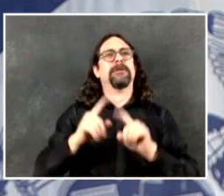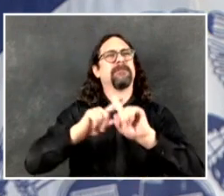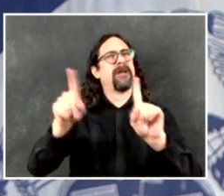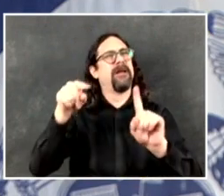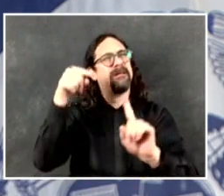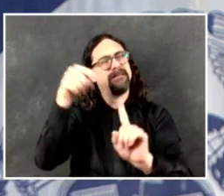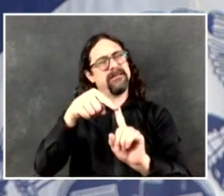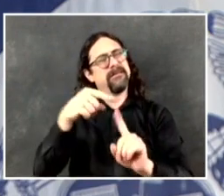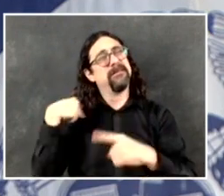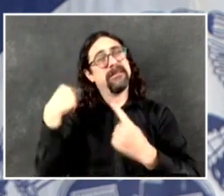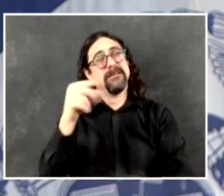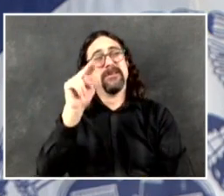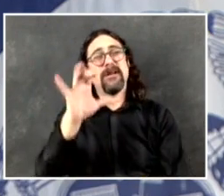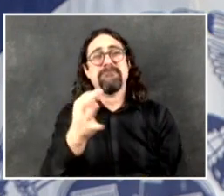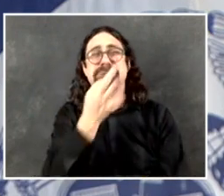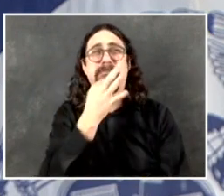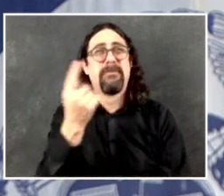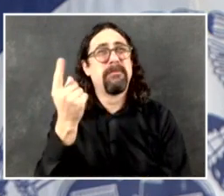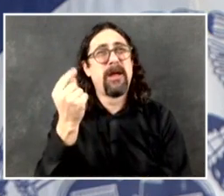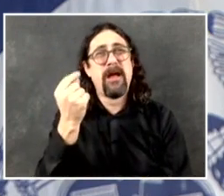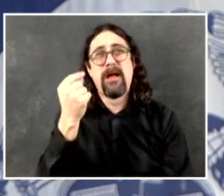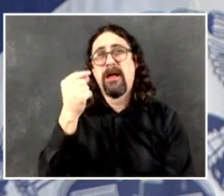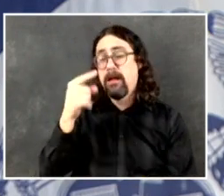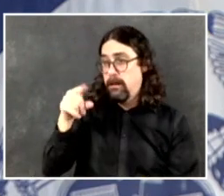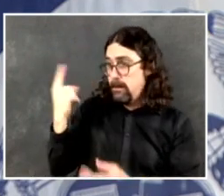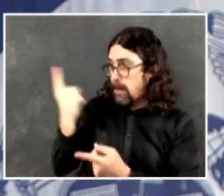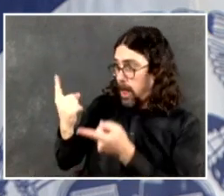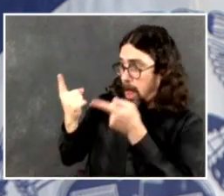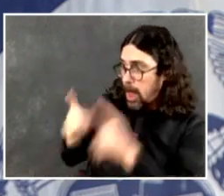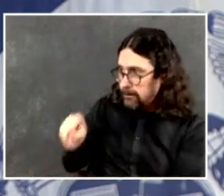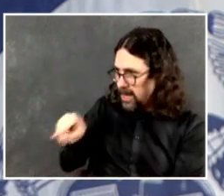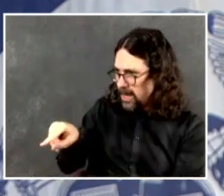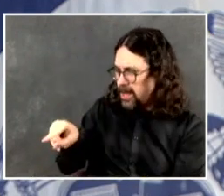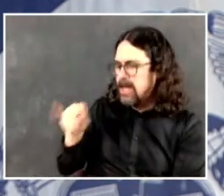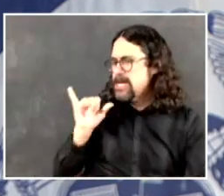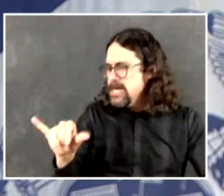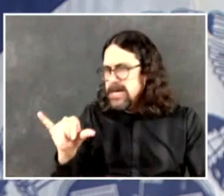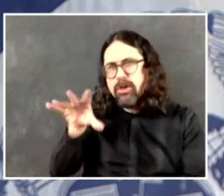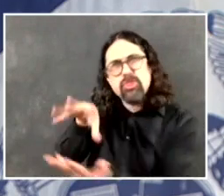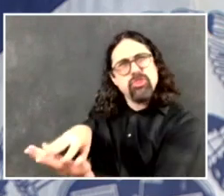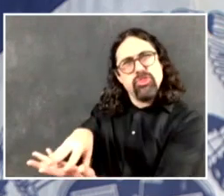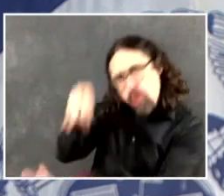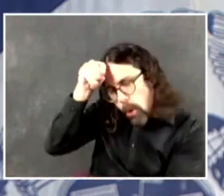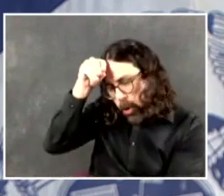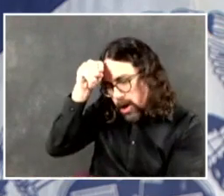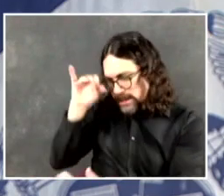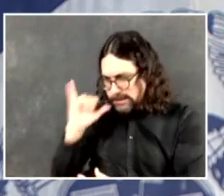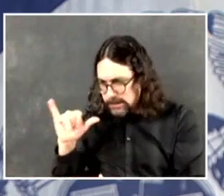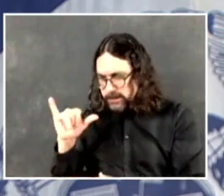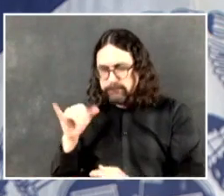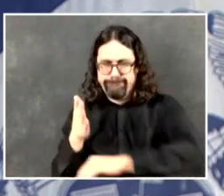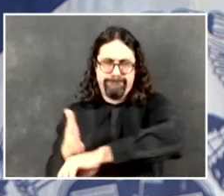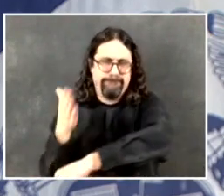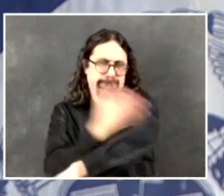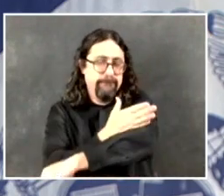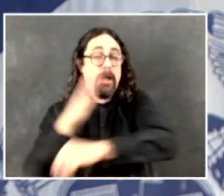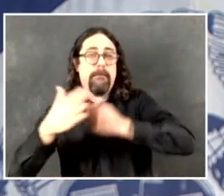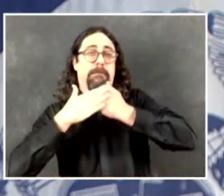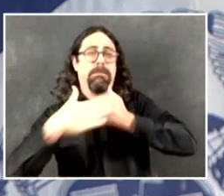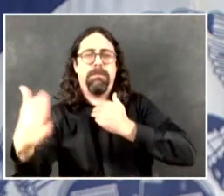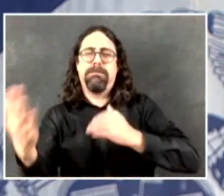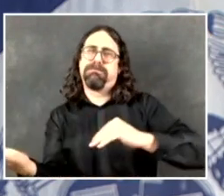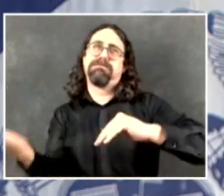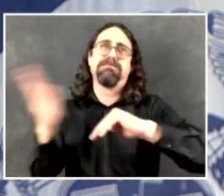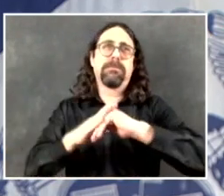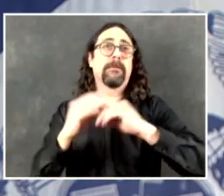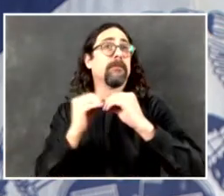so many instances where that's clear. Think about what happened after 9/11. A lot of places might never have been